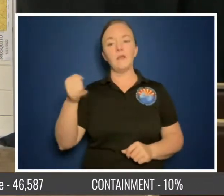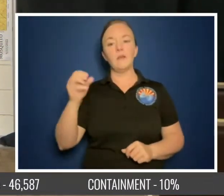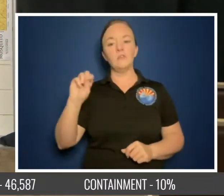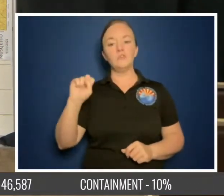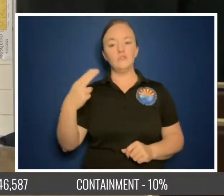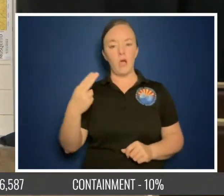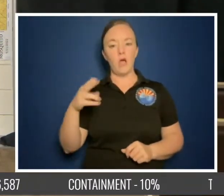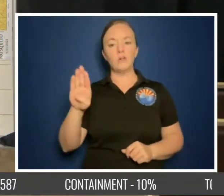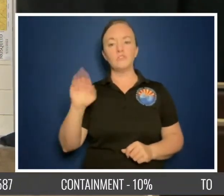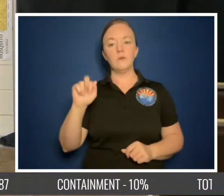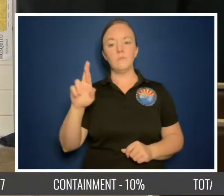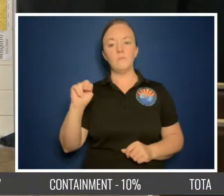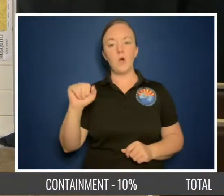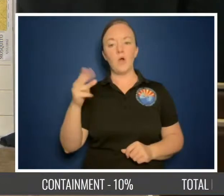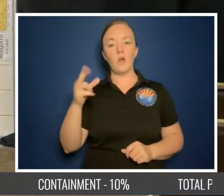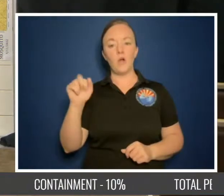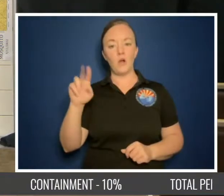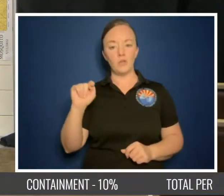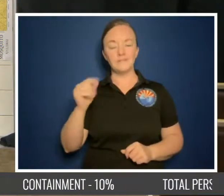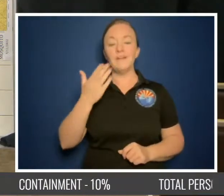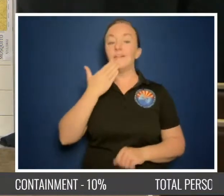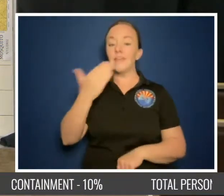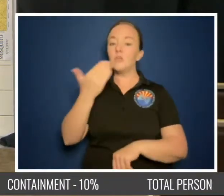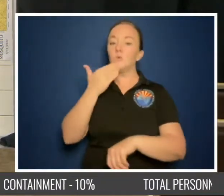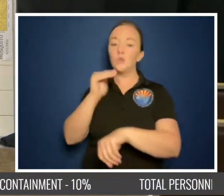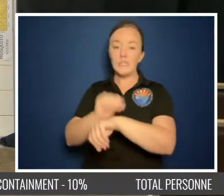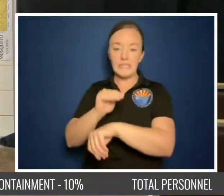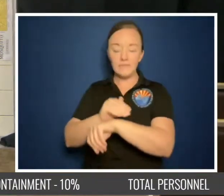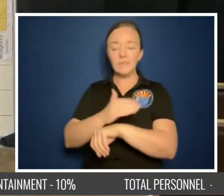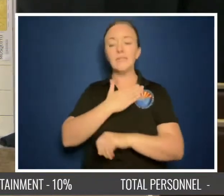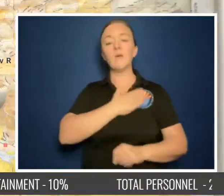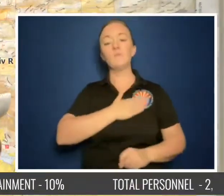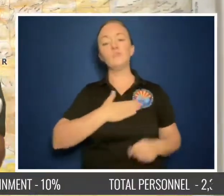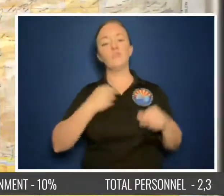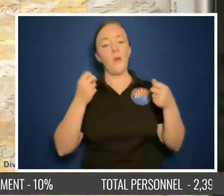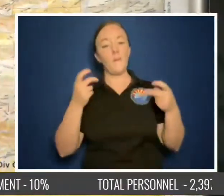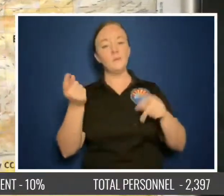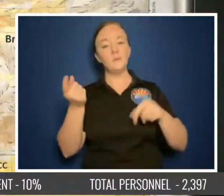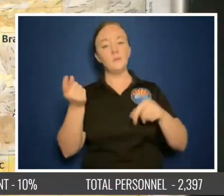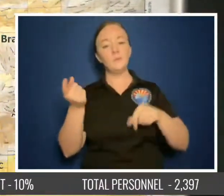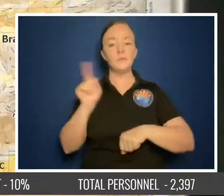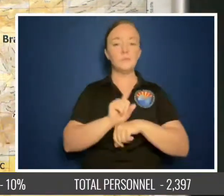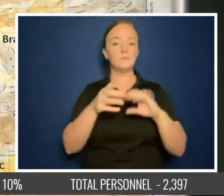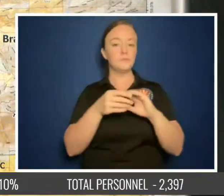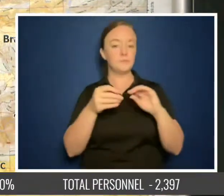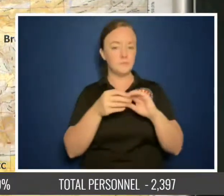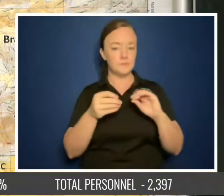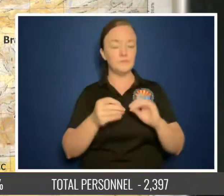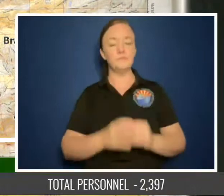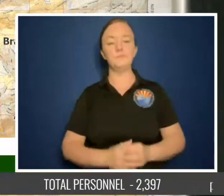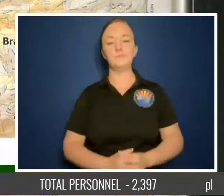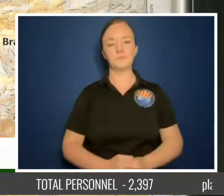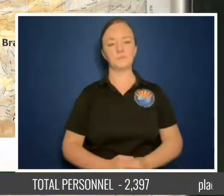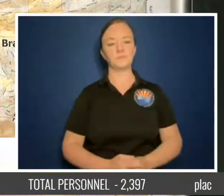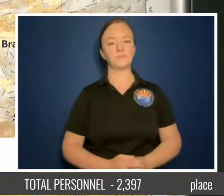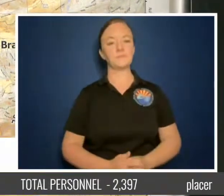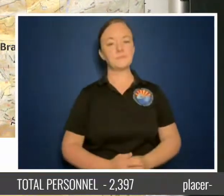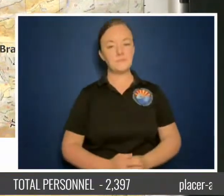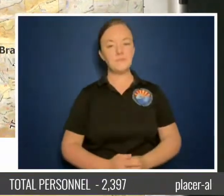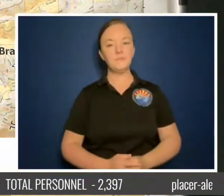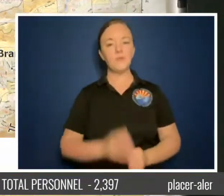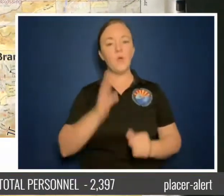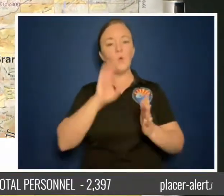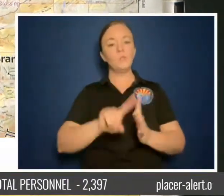Thank you and good evening. We appreciate the opportunity to come speak with you this evening. I'll start with our